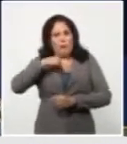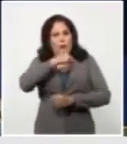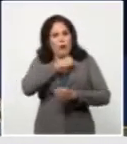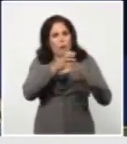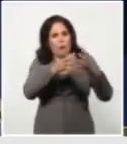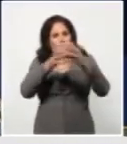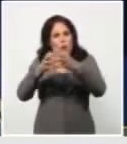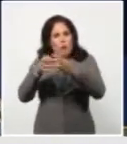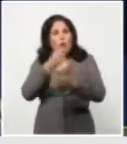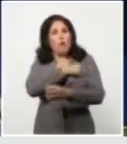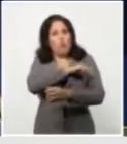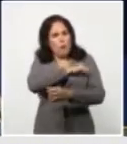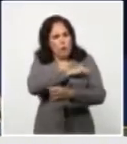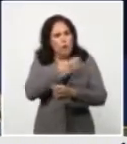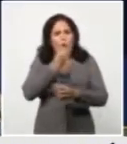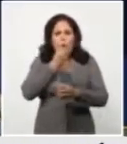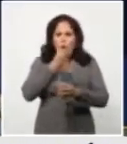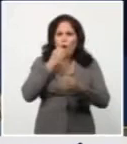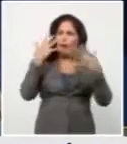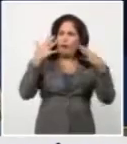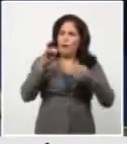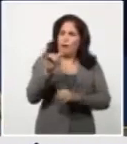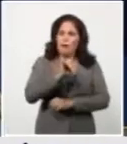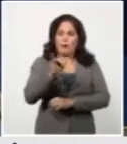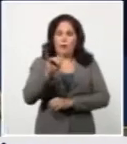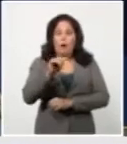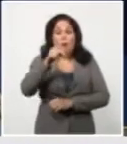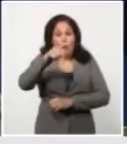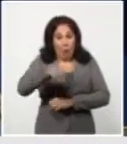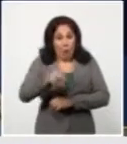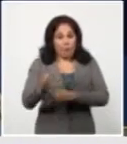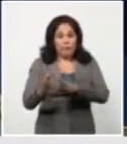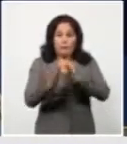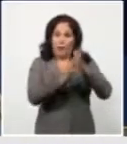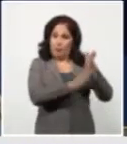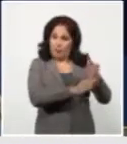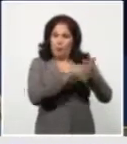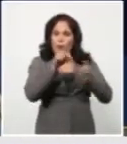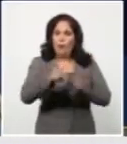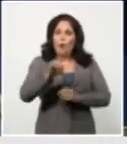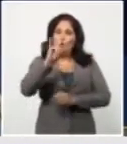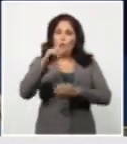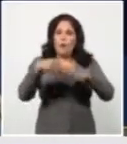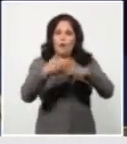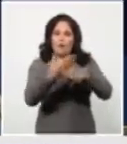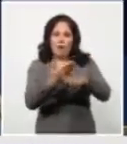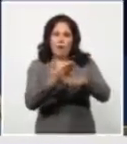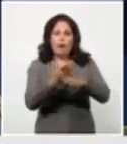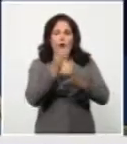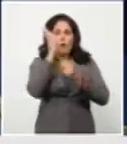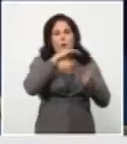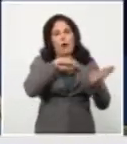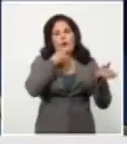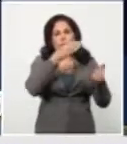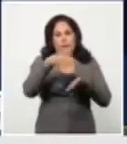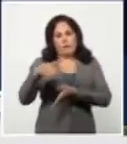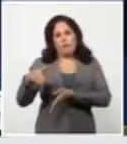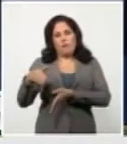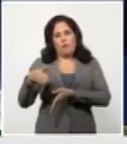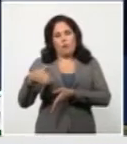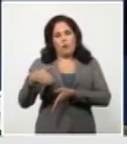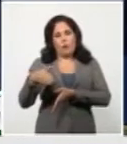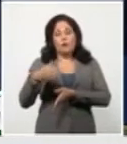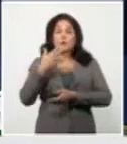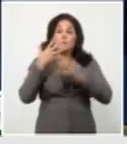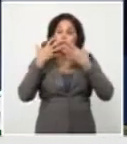our collaborators with the good news that today we continue with